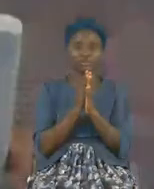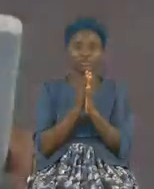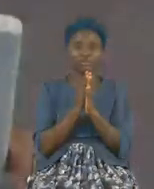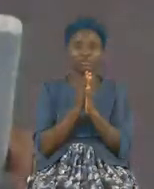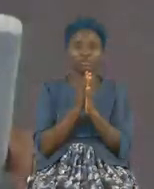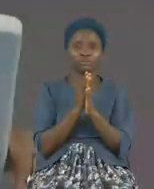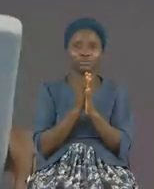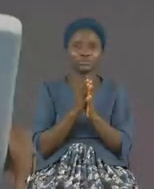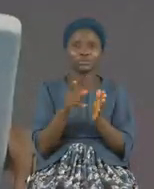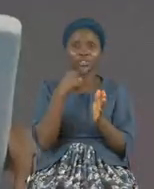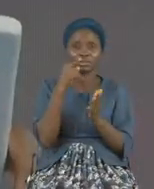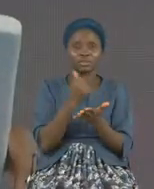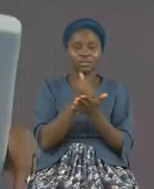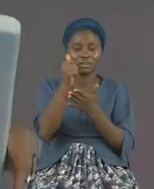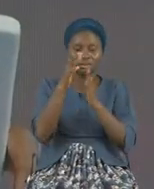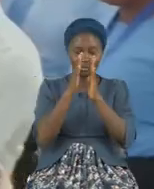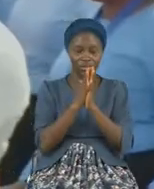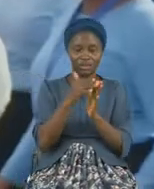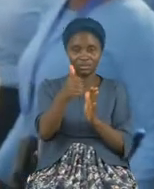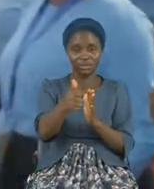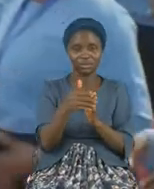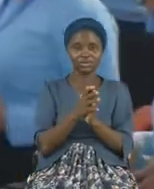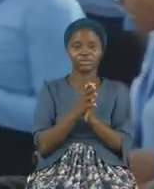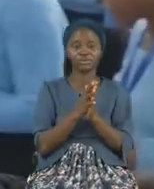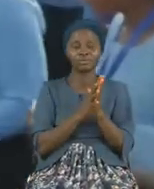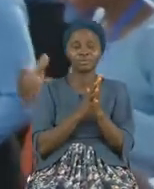Say amen for yourself.